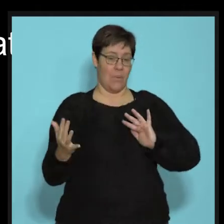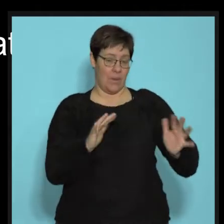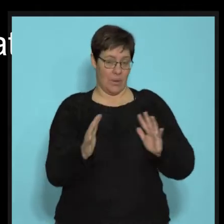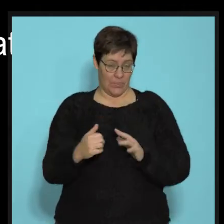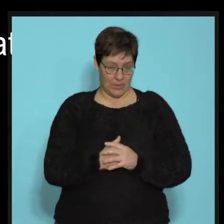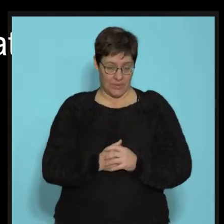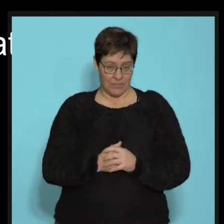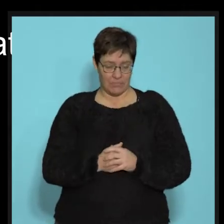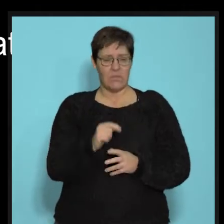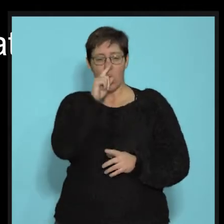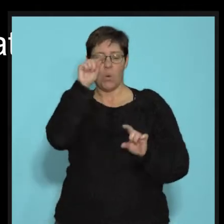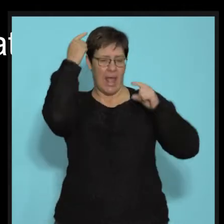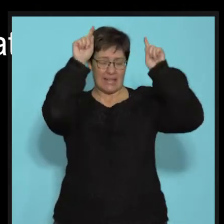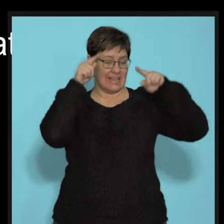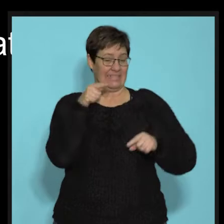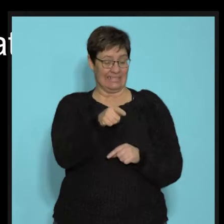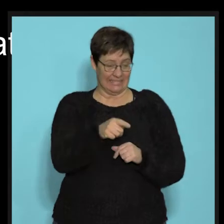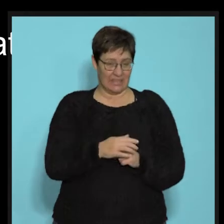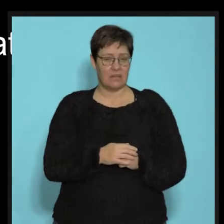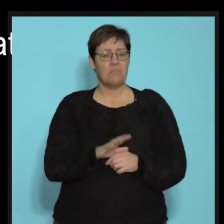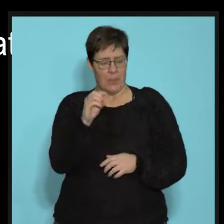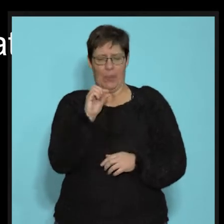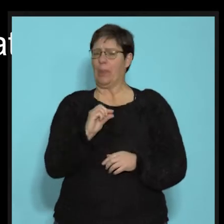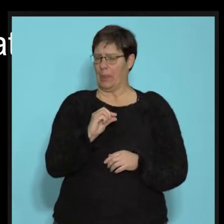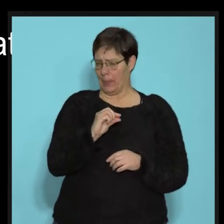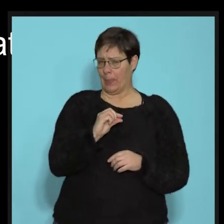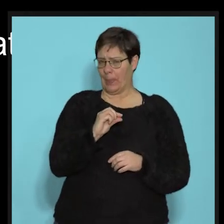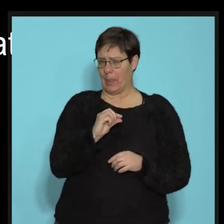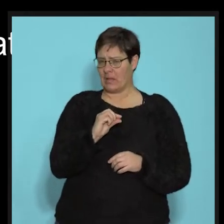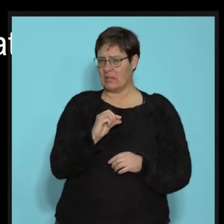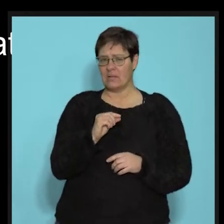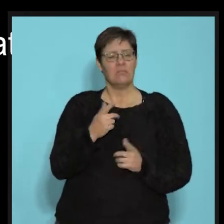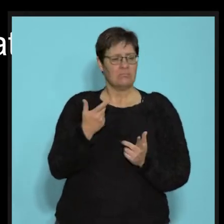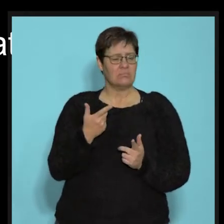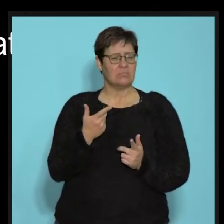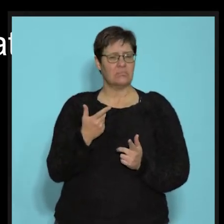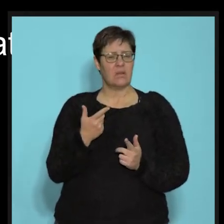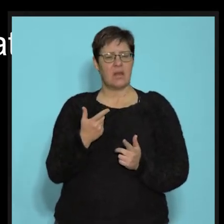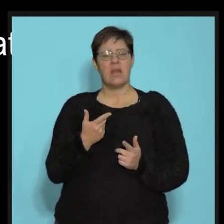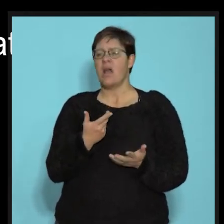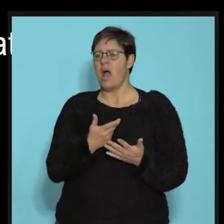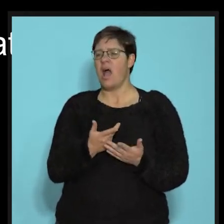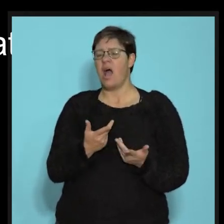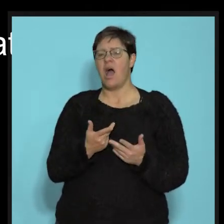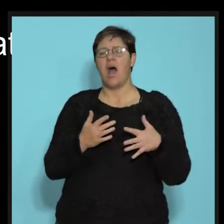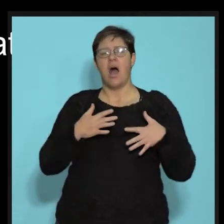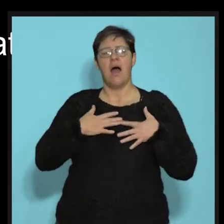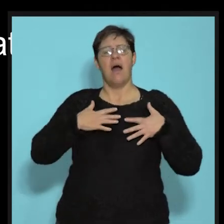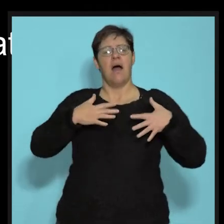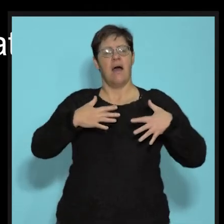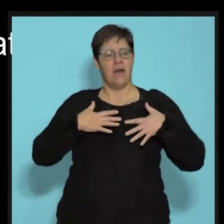at insects, insects are really small, and that means that they should be able to just nice and easy